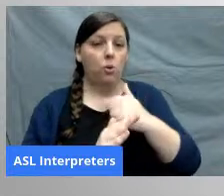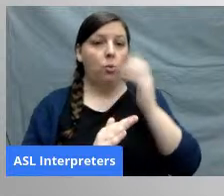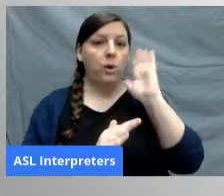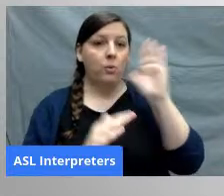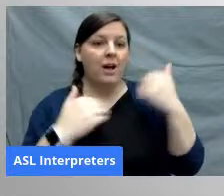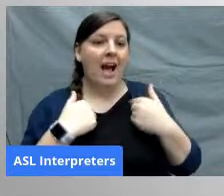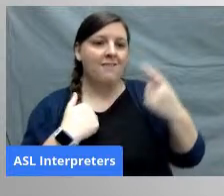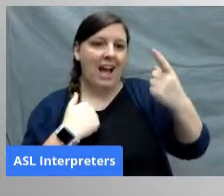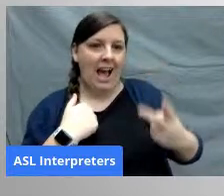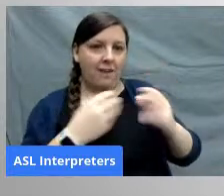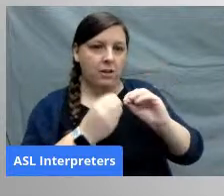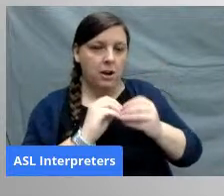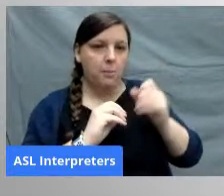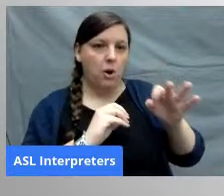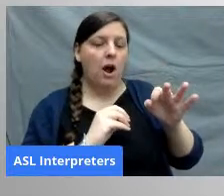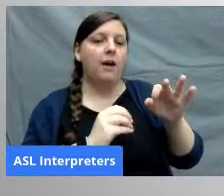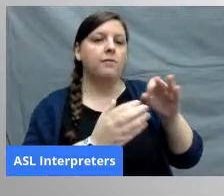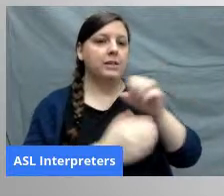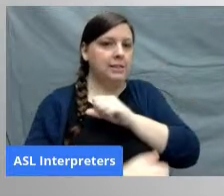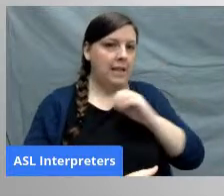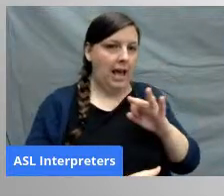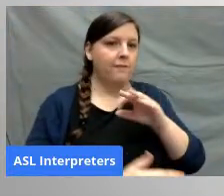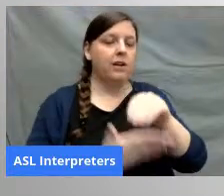that that helps us with mitigation.